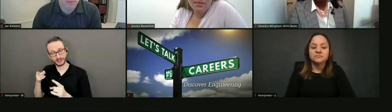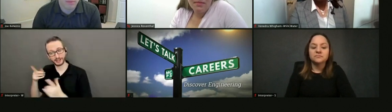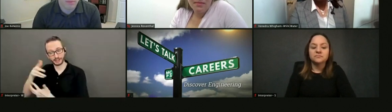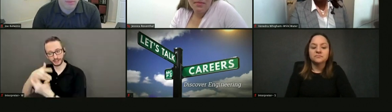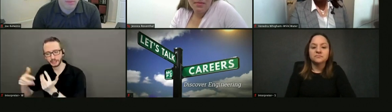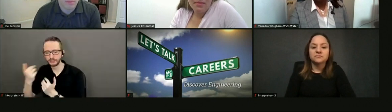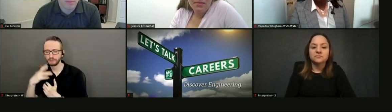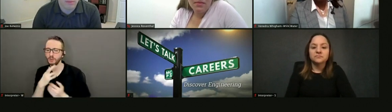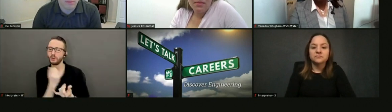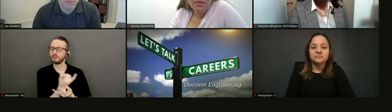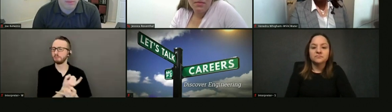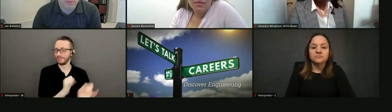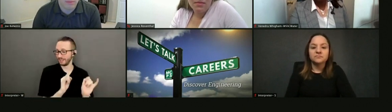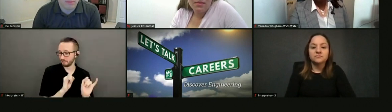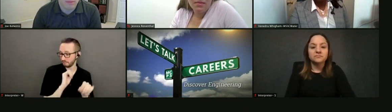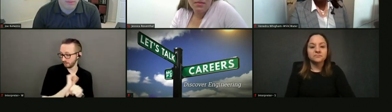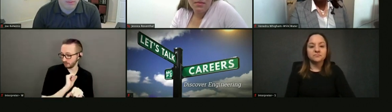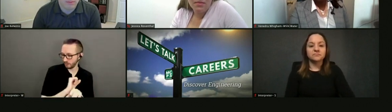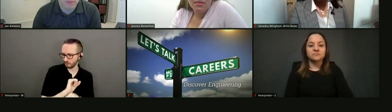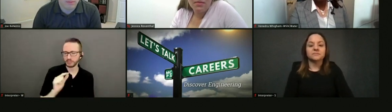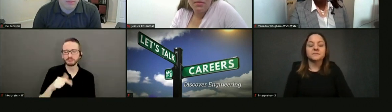job? Melissa, why don't we begin with you?